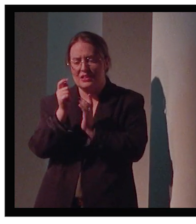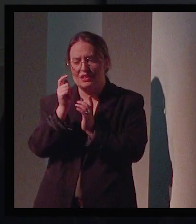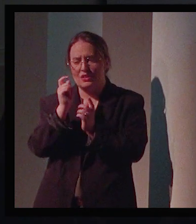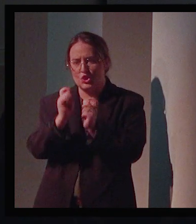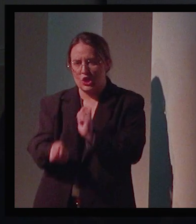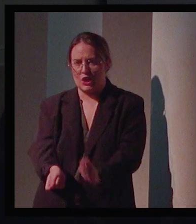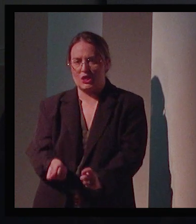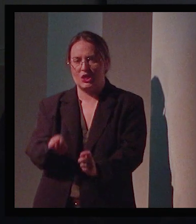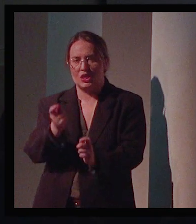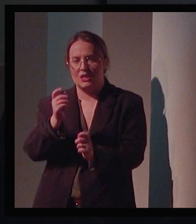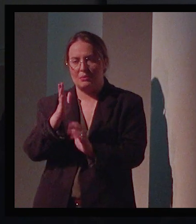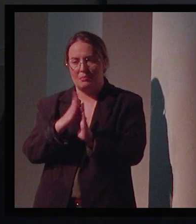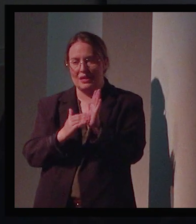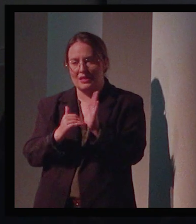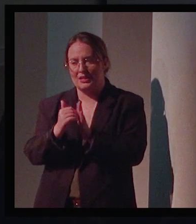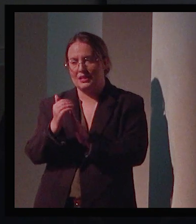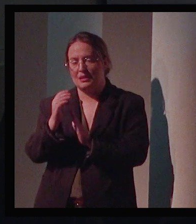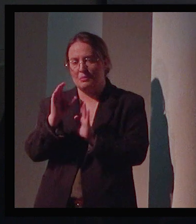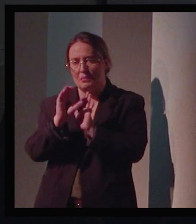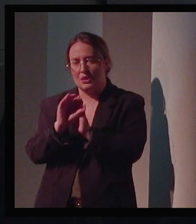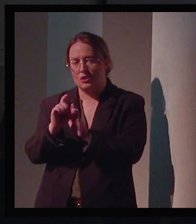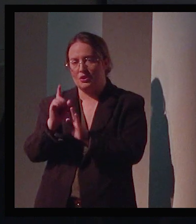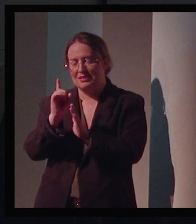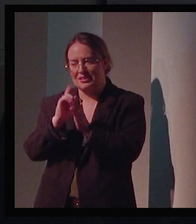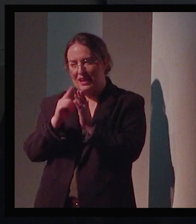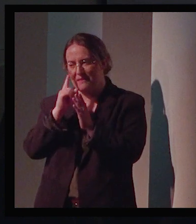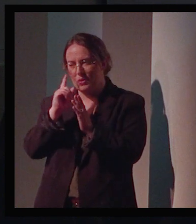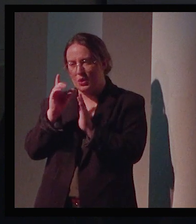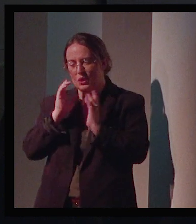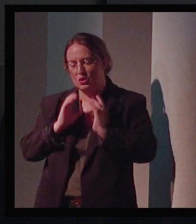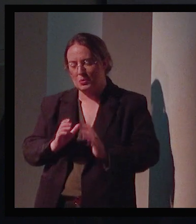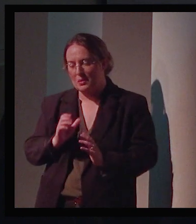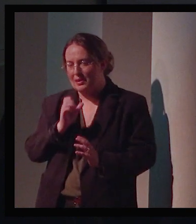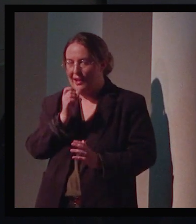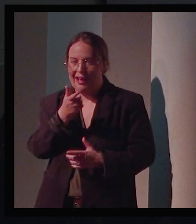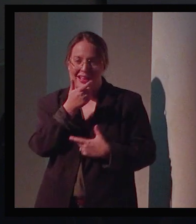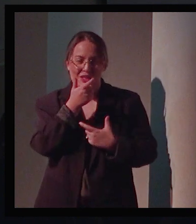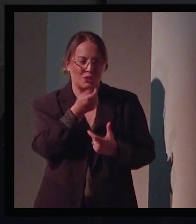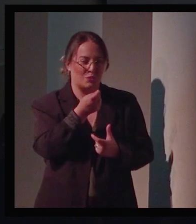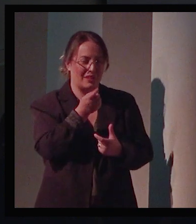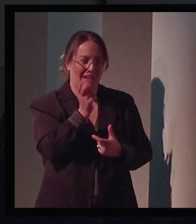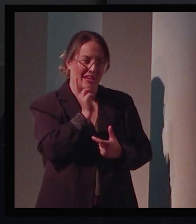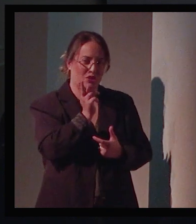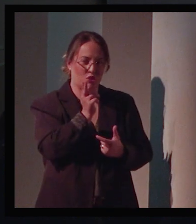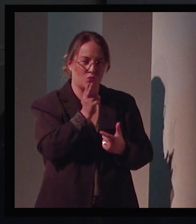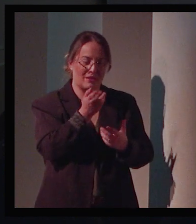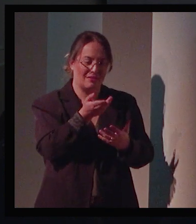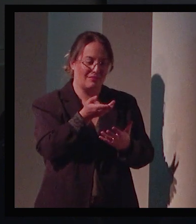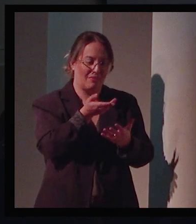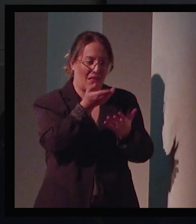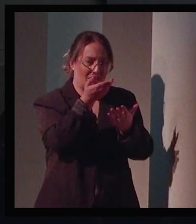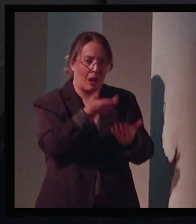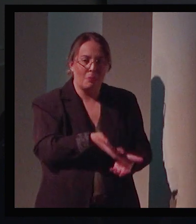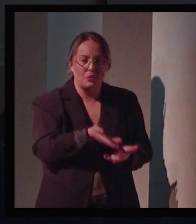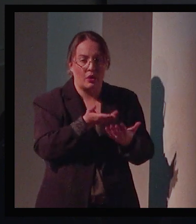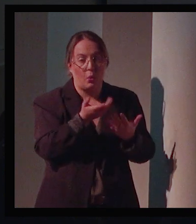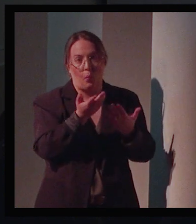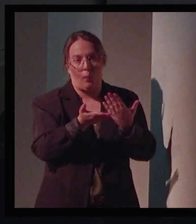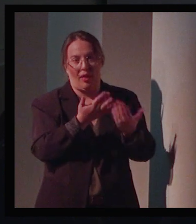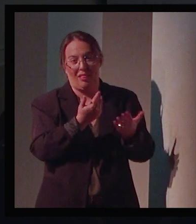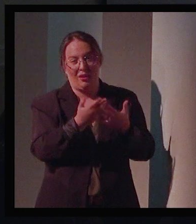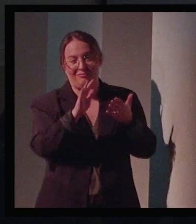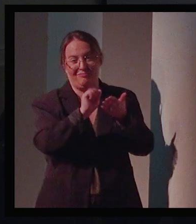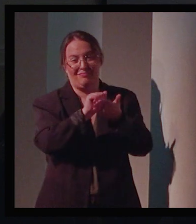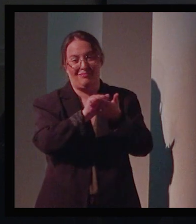for consumers who were decidedly uninterested in history subjects, whether obscure or not. And I think one reading